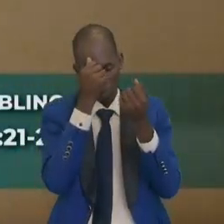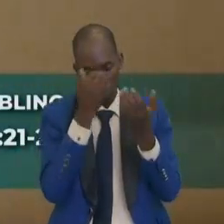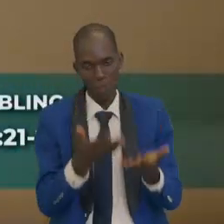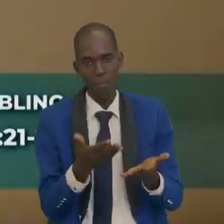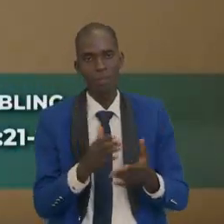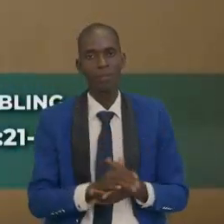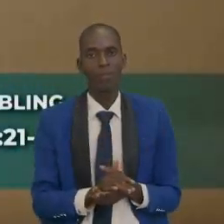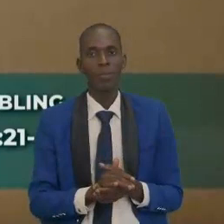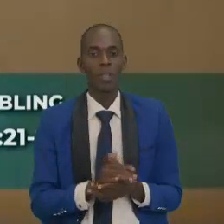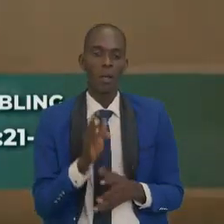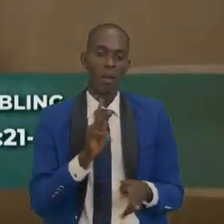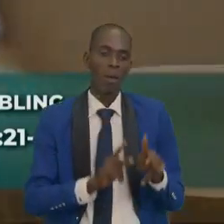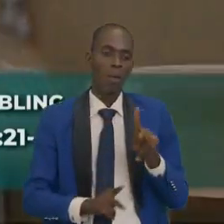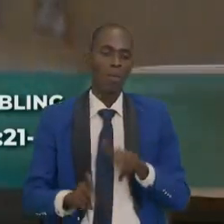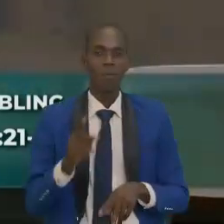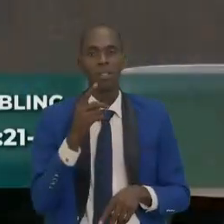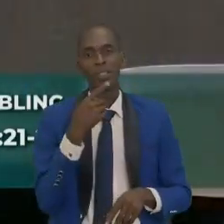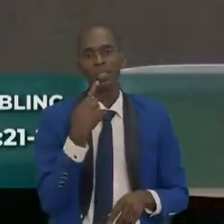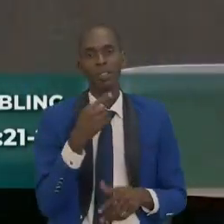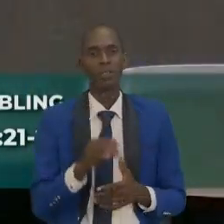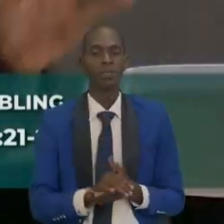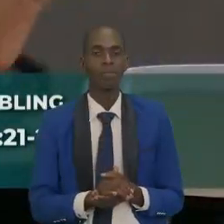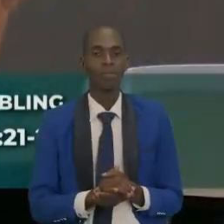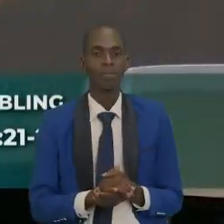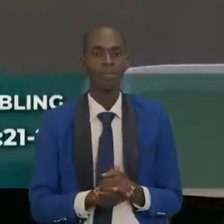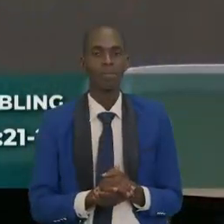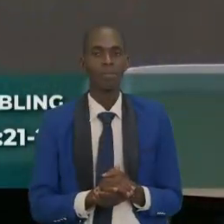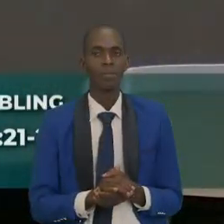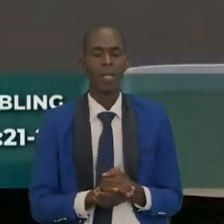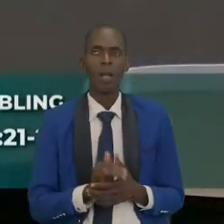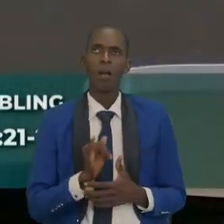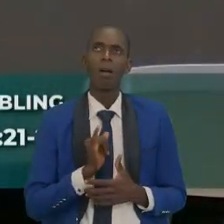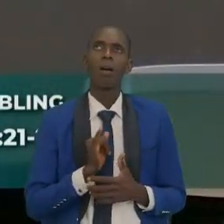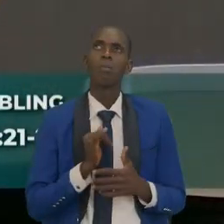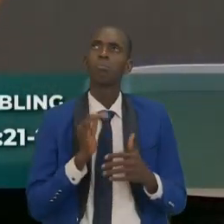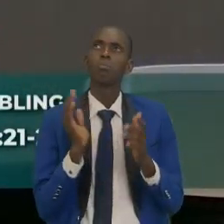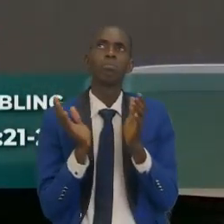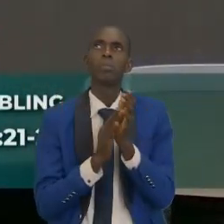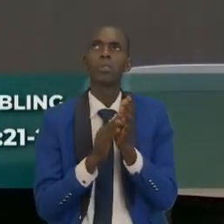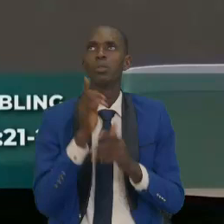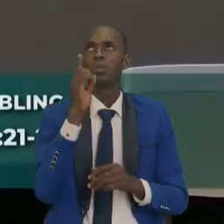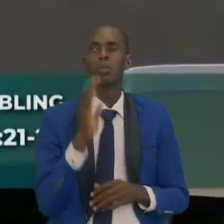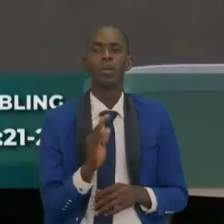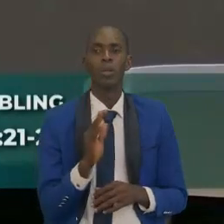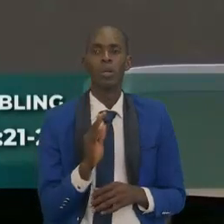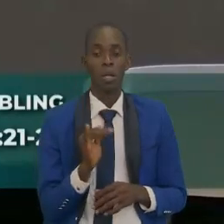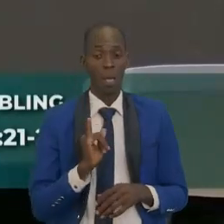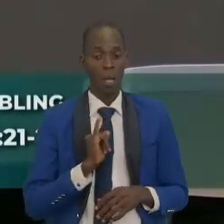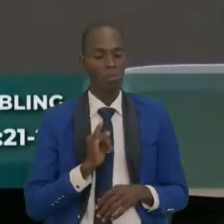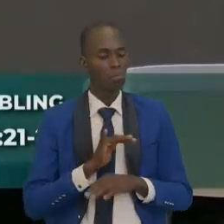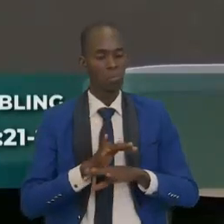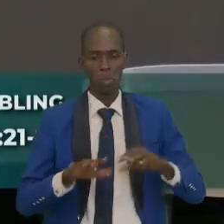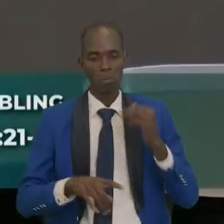people say I praise God I don't steal